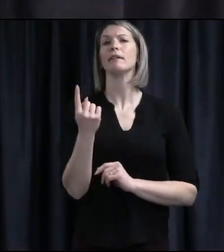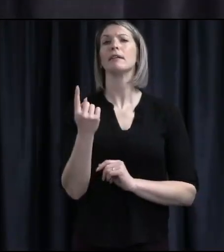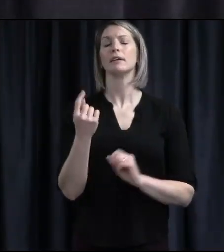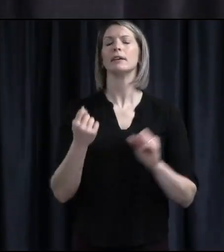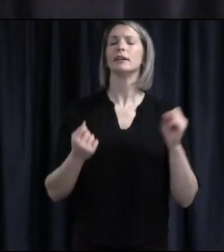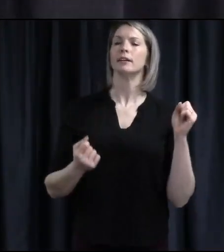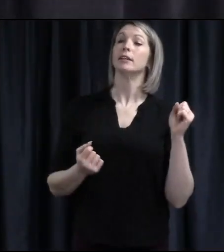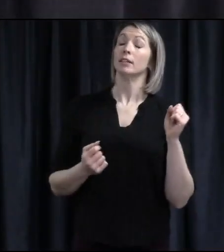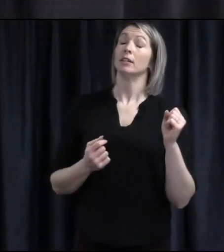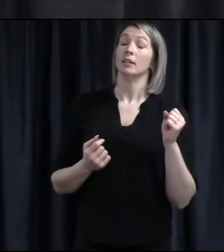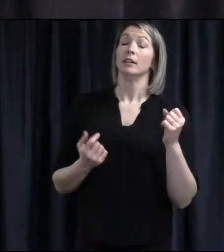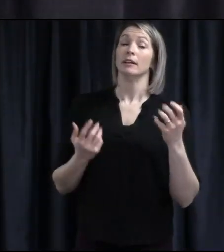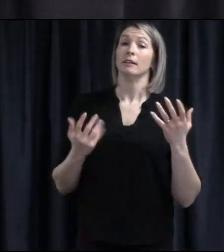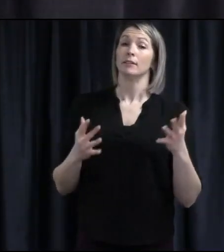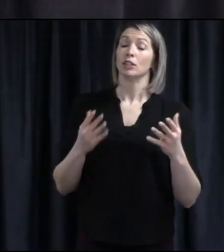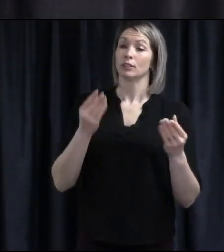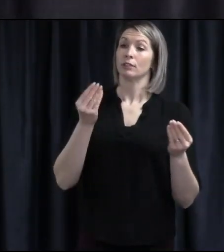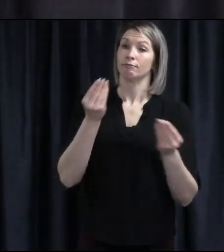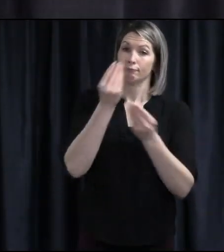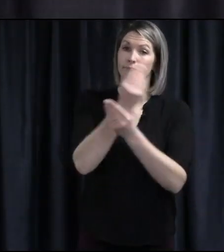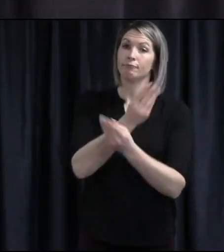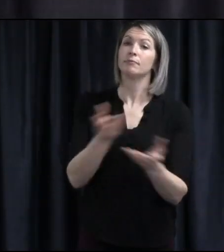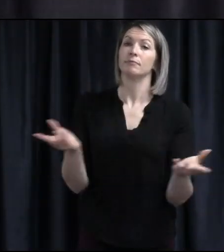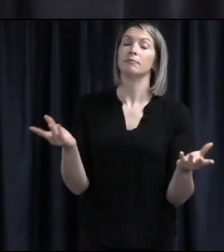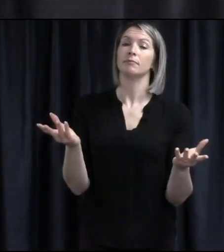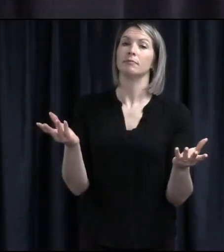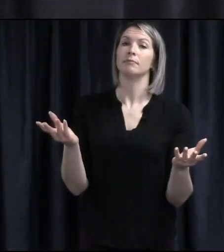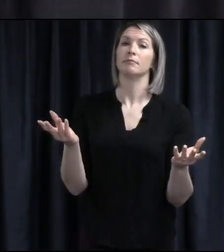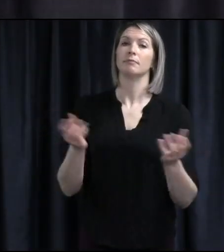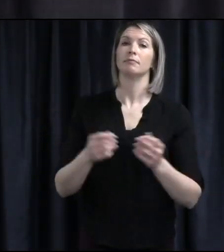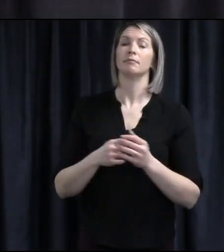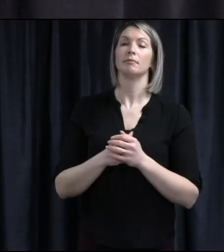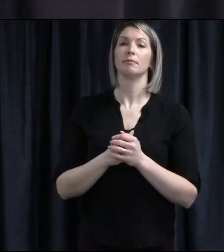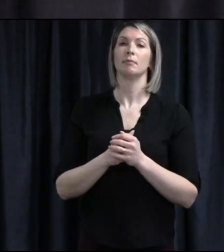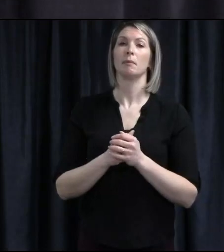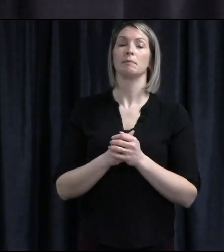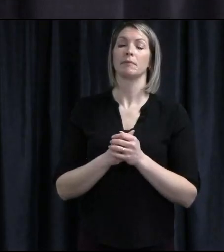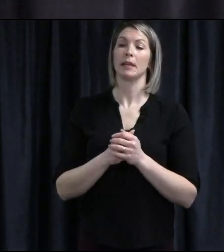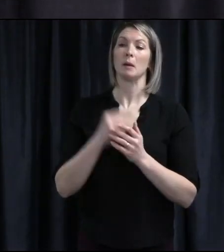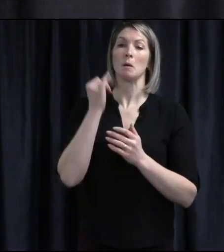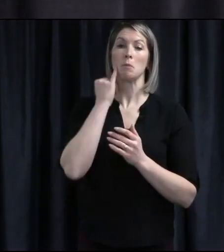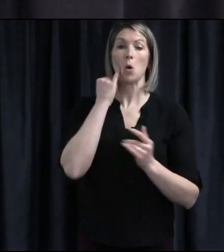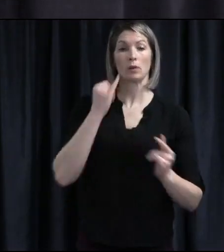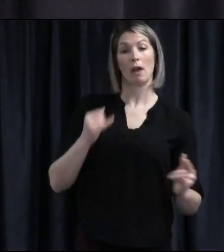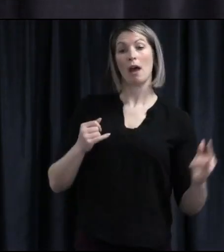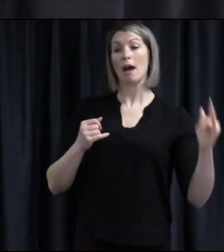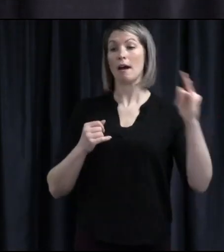province would have to have a mandatory 14-day